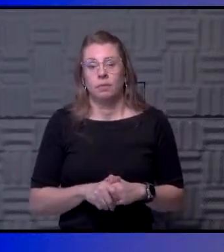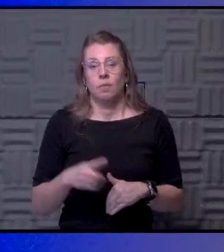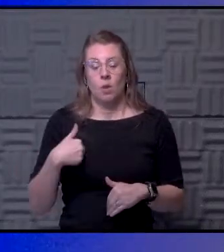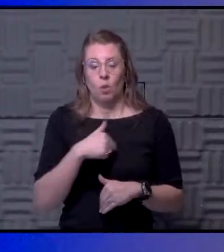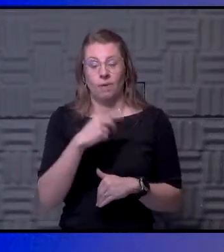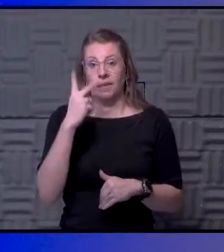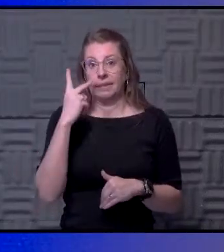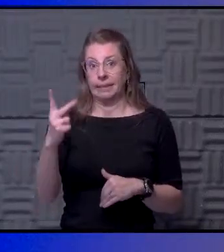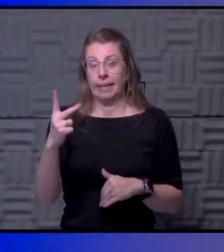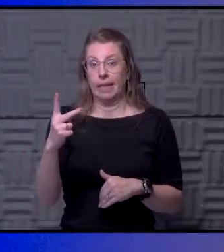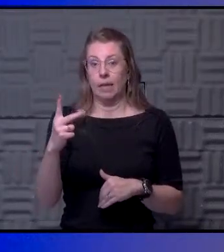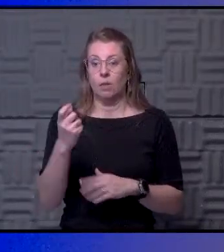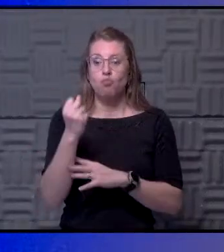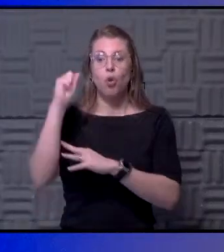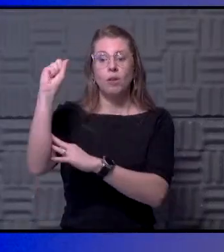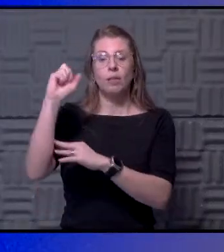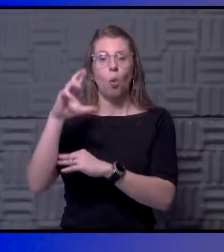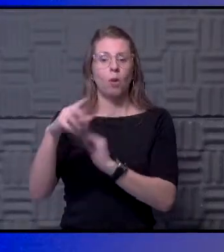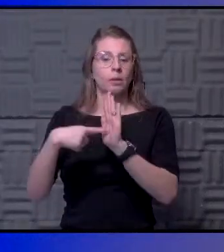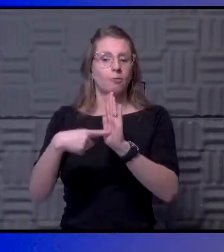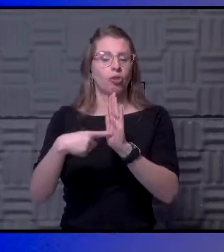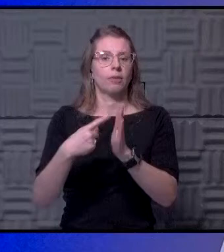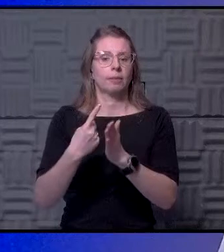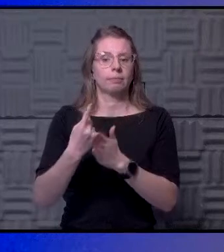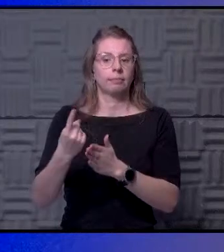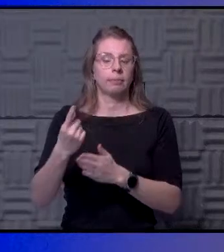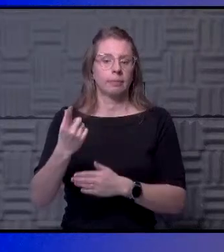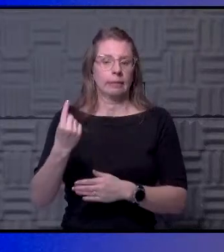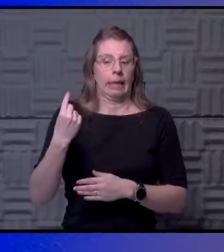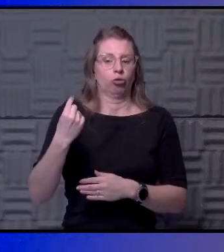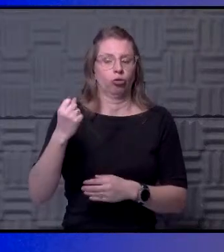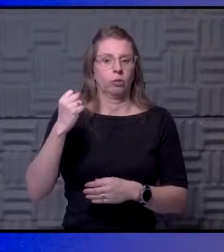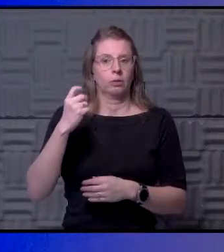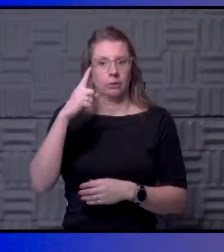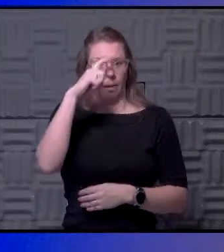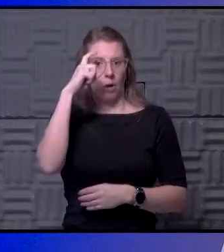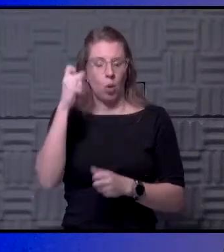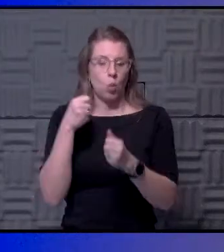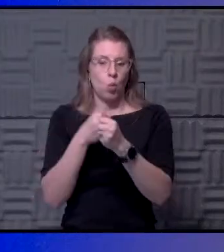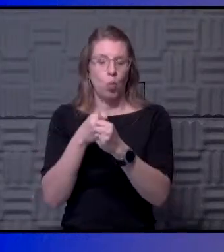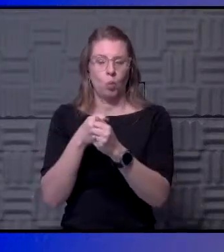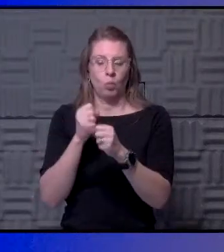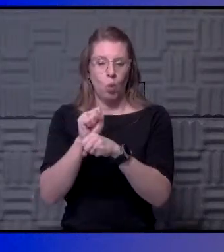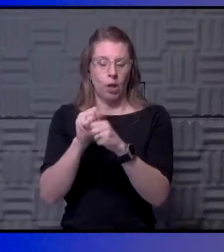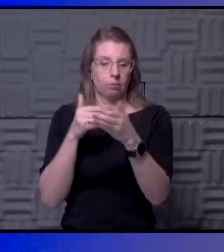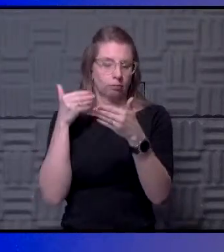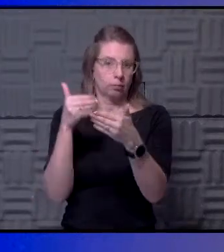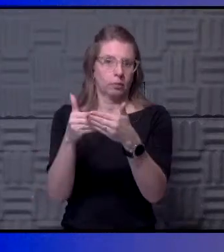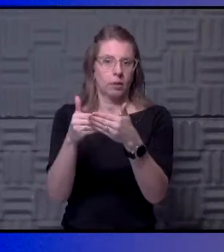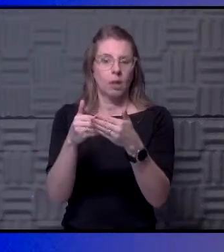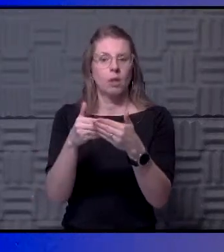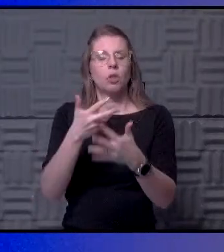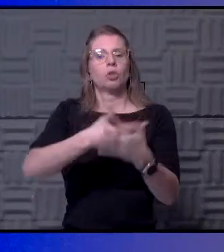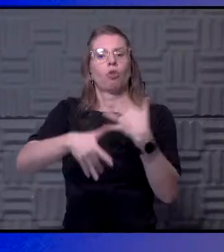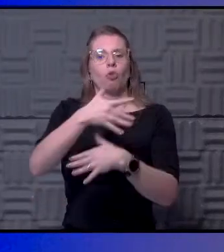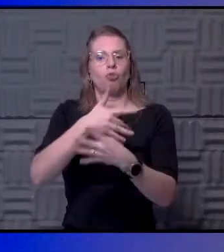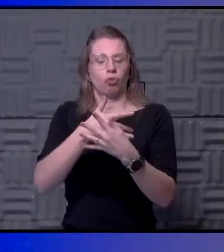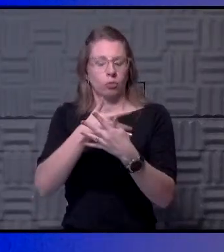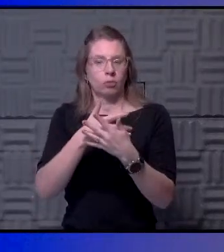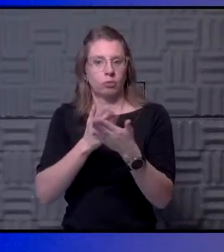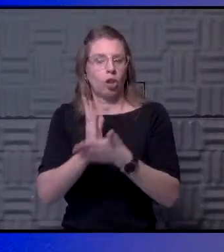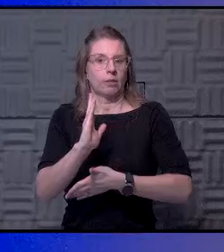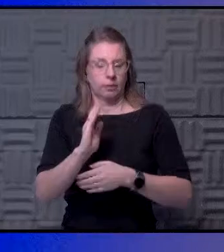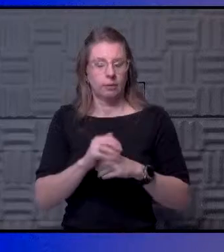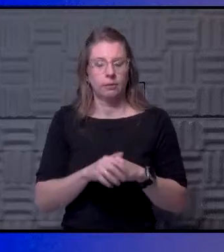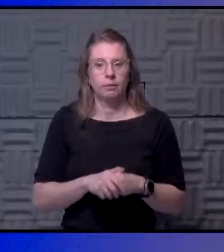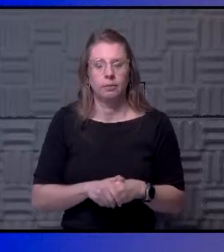seen the protests or the demonstrations last summer, you know, hopefully working towards social justice. I think what we also saw from that is when, you